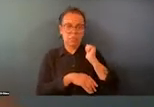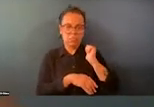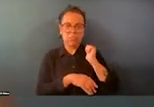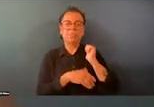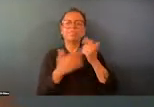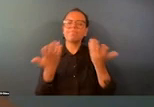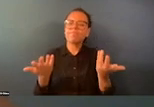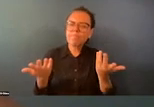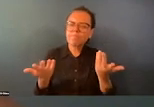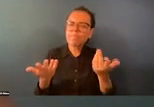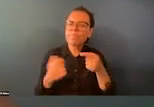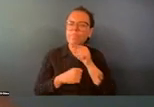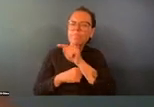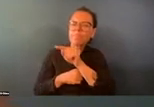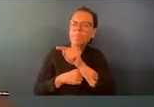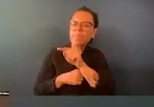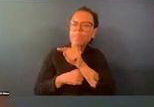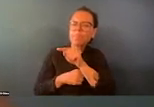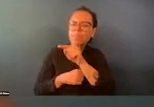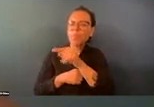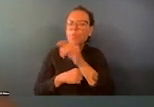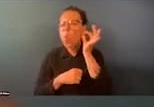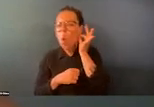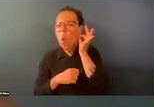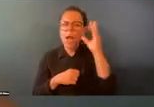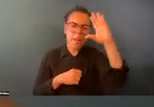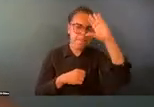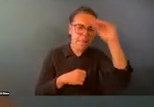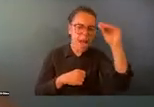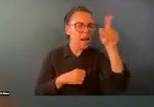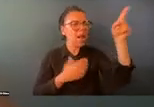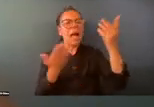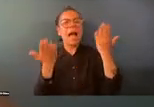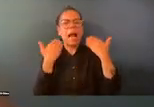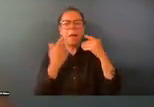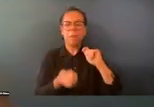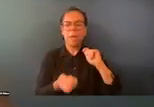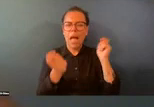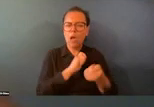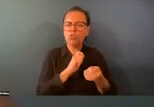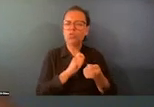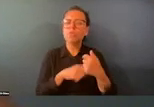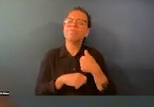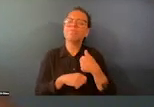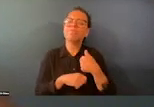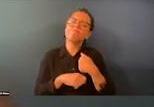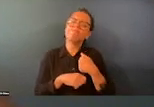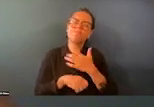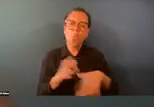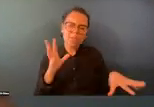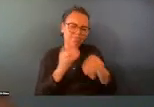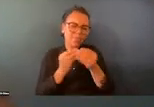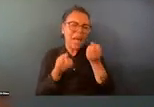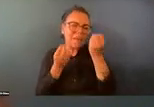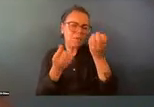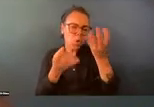yesterday's Pathfinder session, there were likely a lot of information on gender and climate covered. However, I just wanted to provide some additional background as to